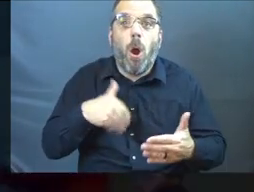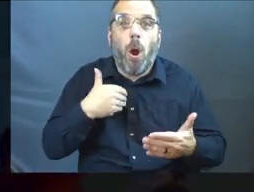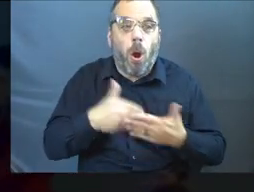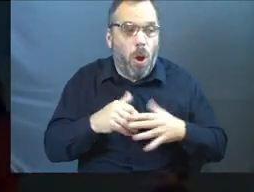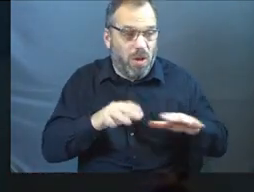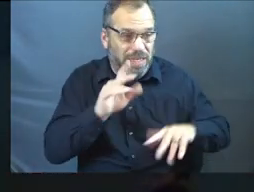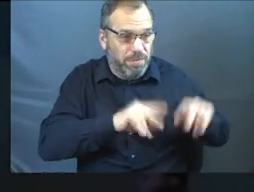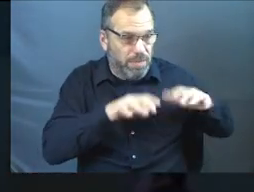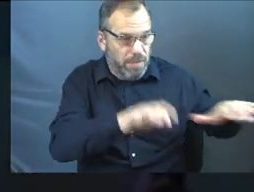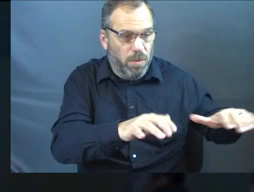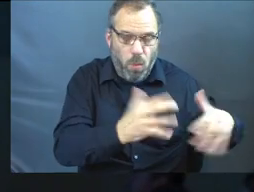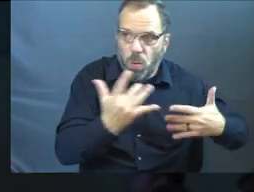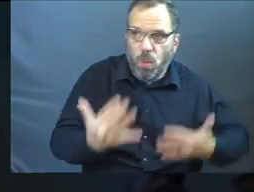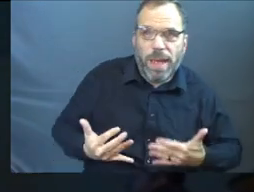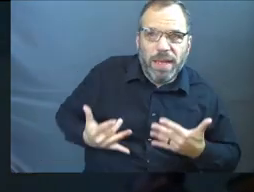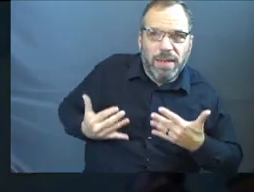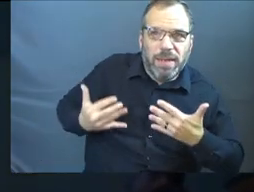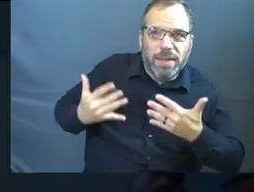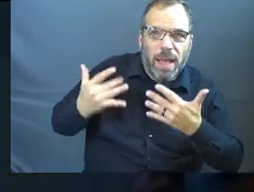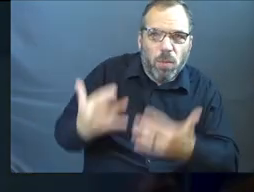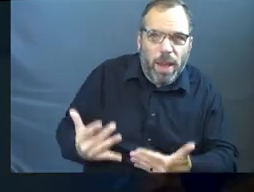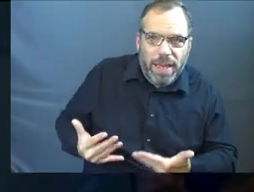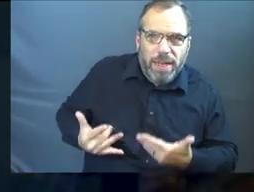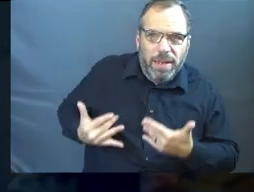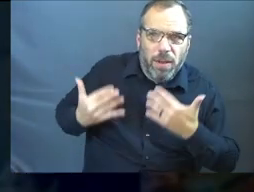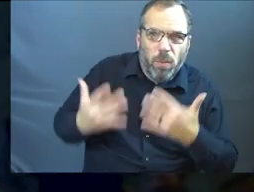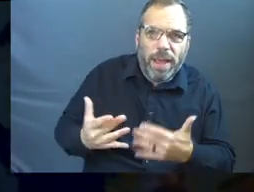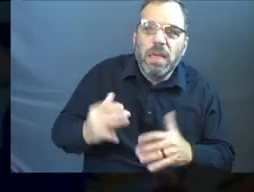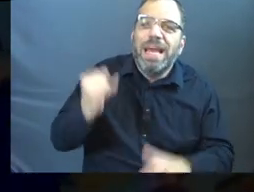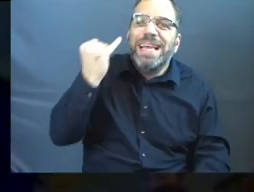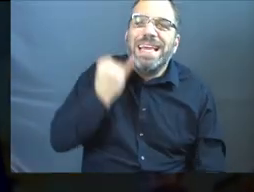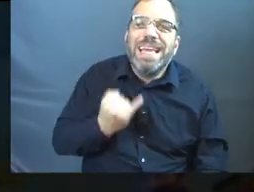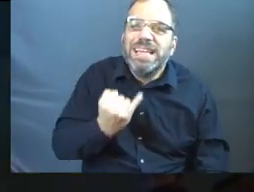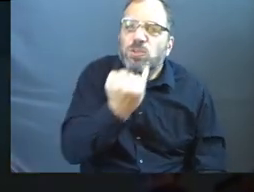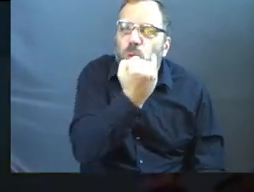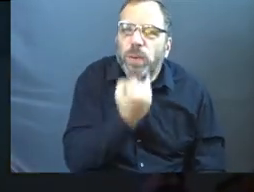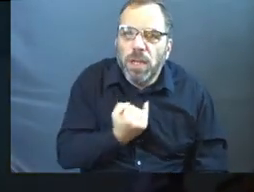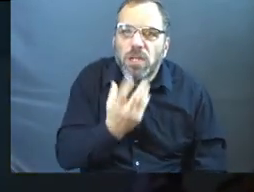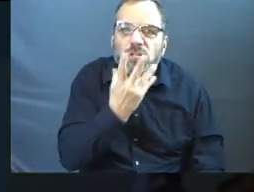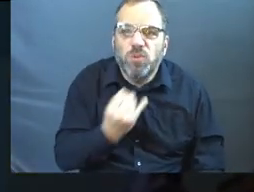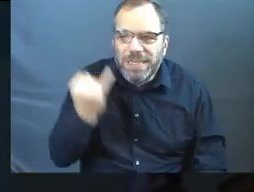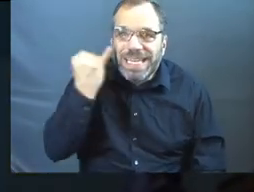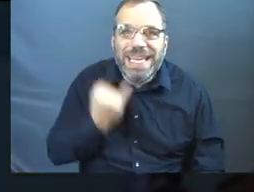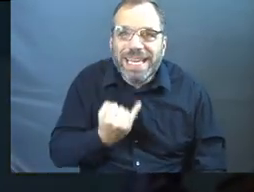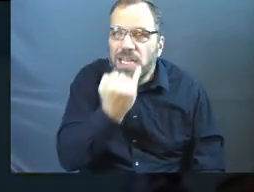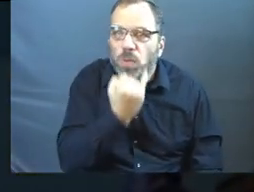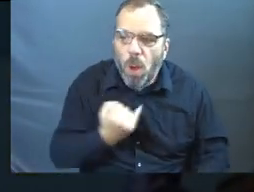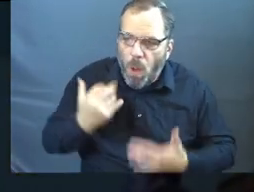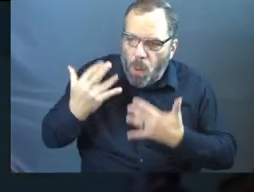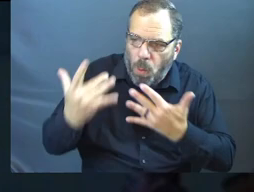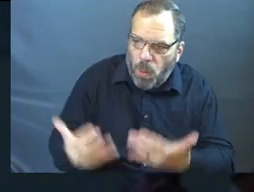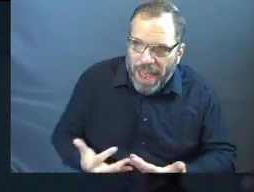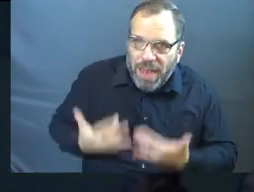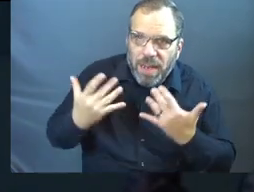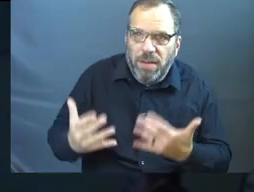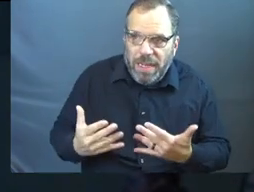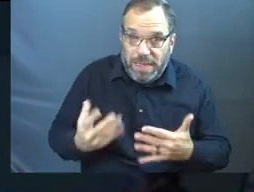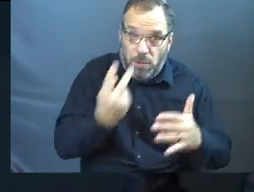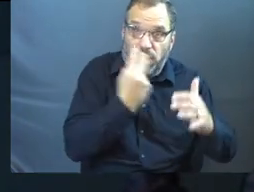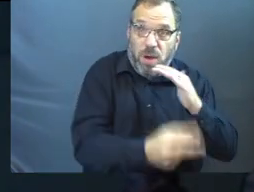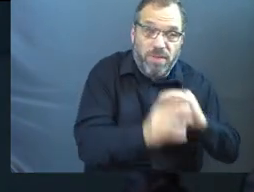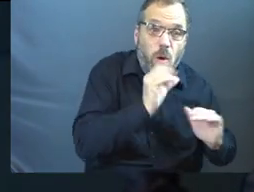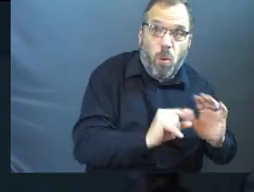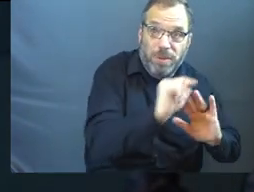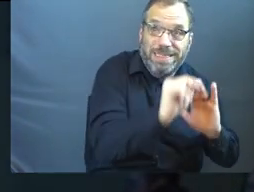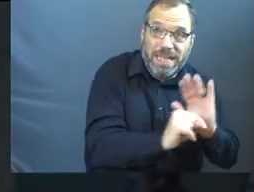these people were waiting. God's people, the Jewish people, God's Israel, they were waiting for this. There was a prophecy